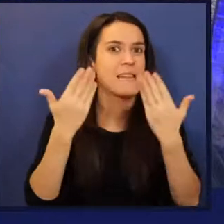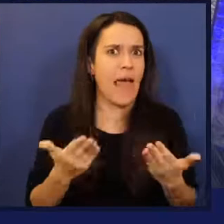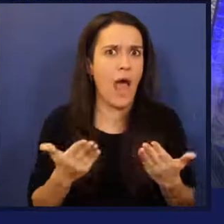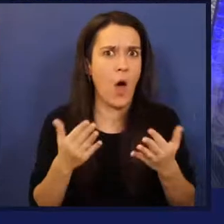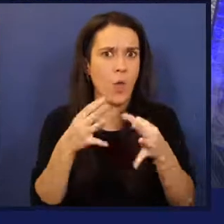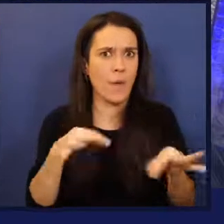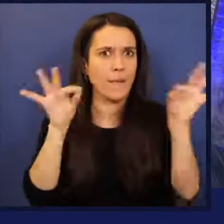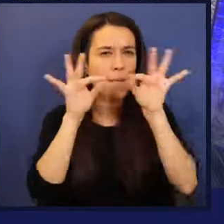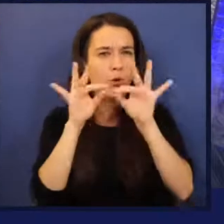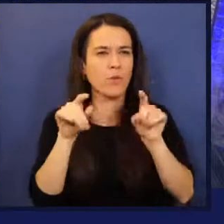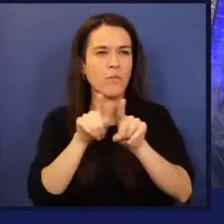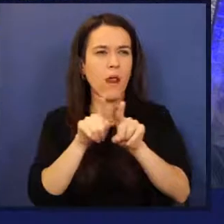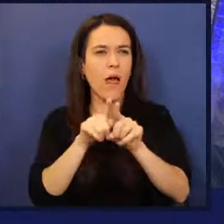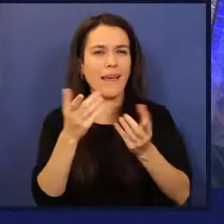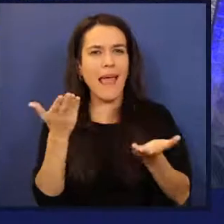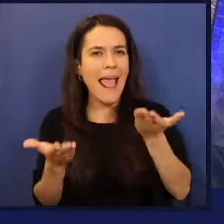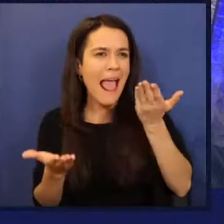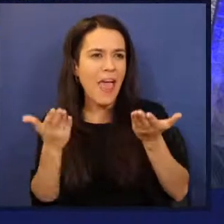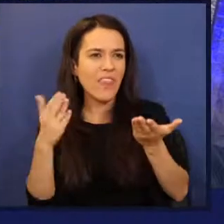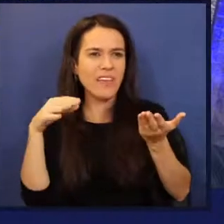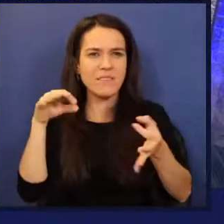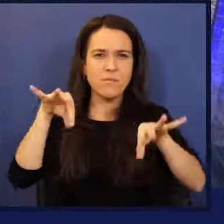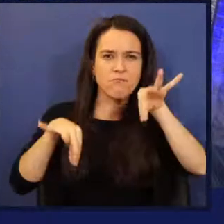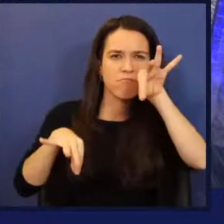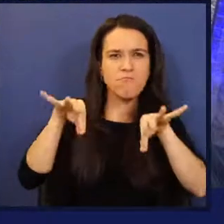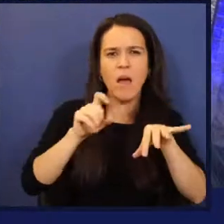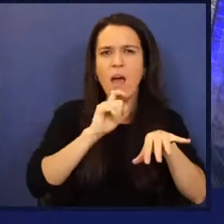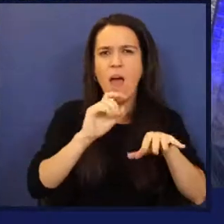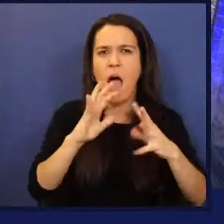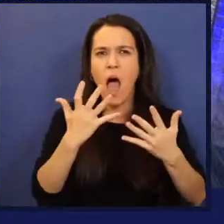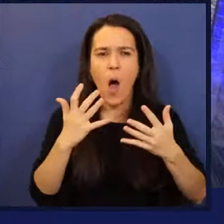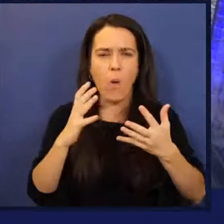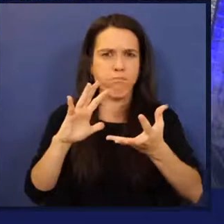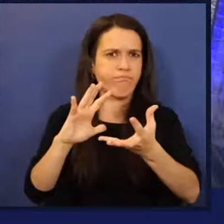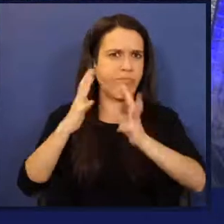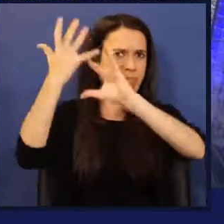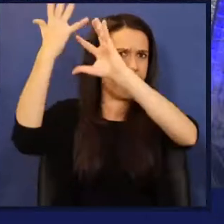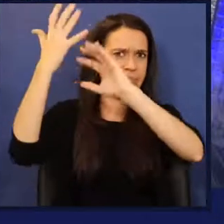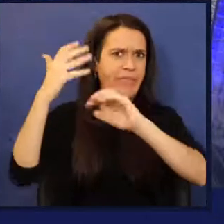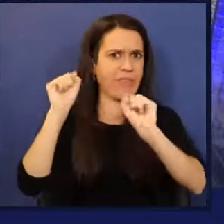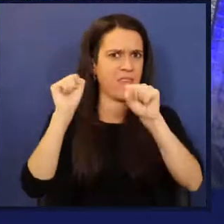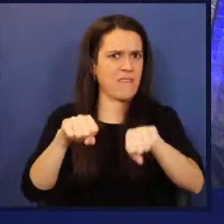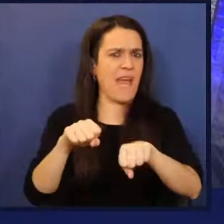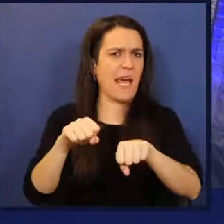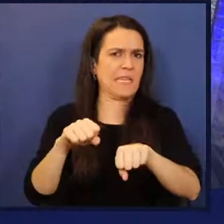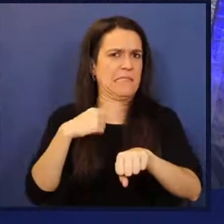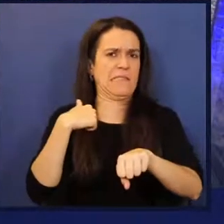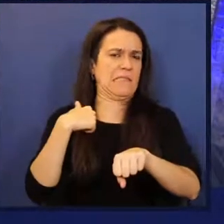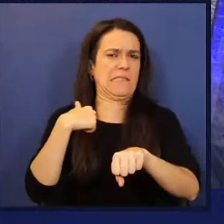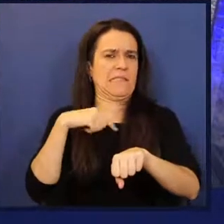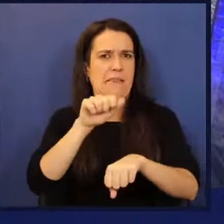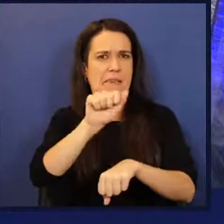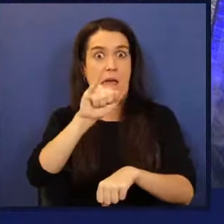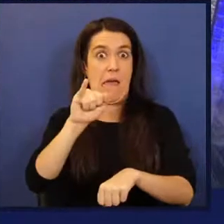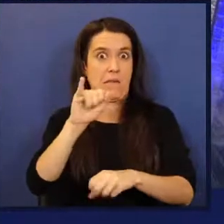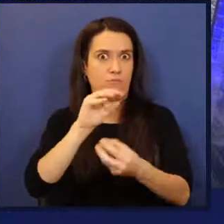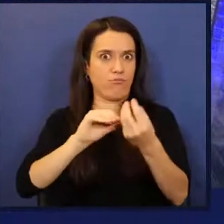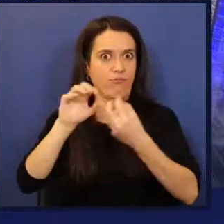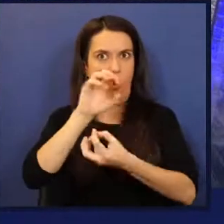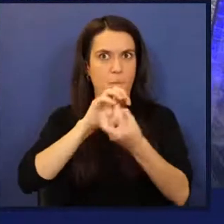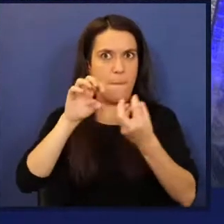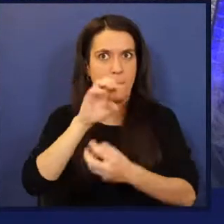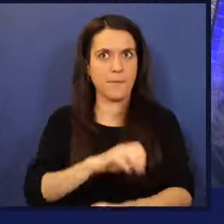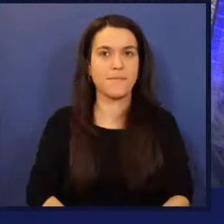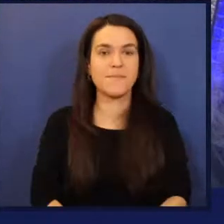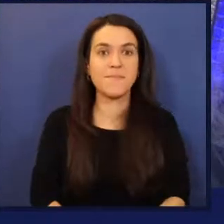helps you prevent certain disasters that you may run into in AI. And today we're